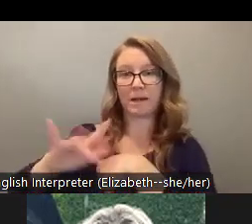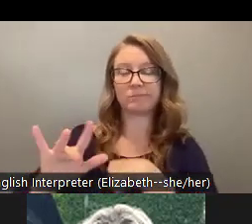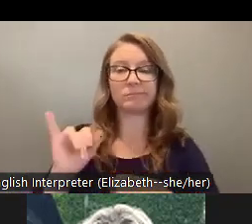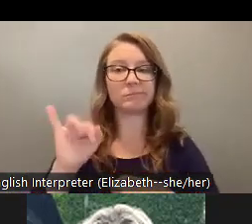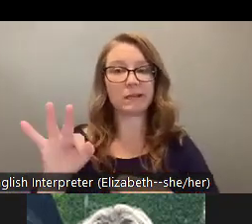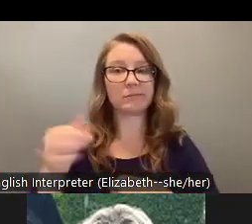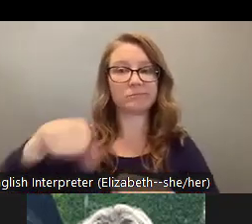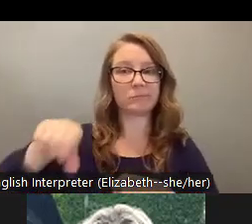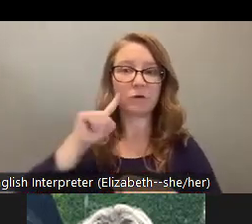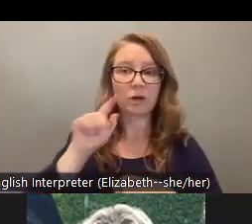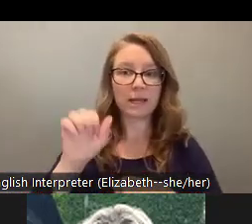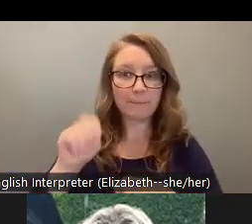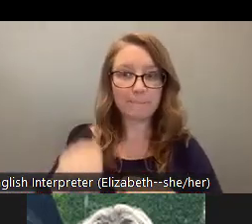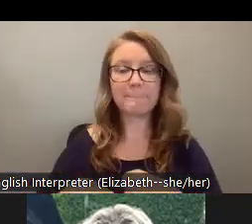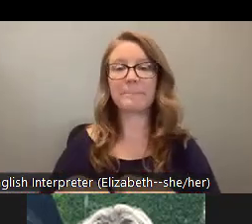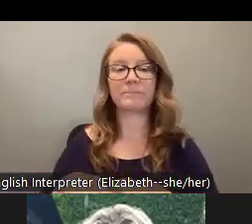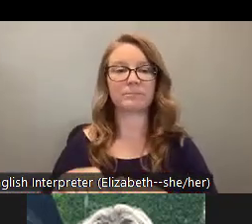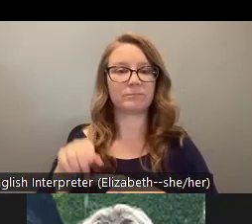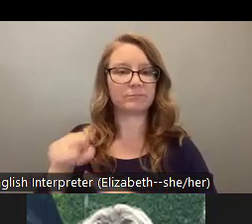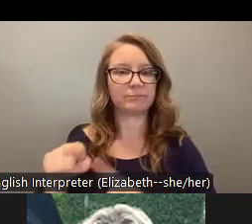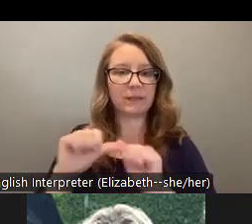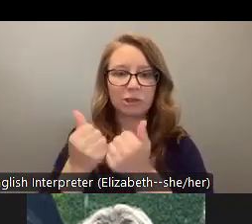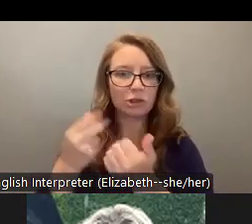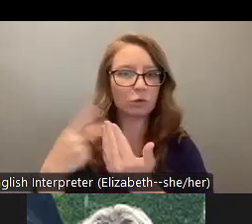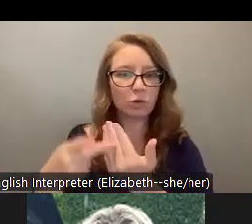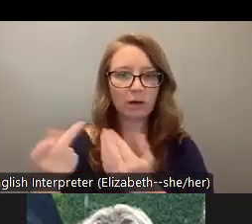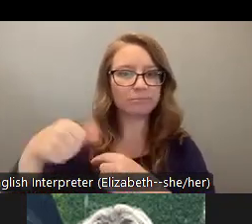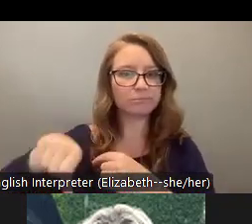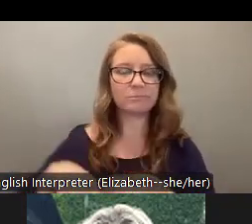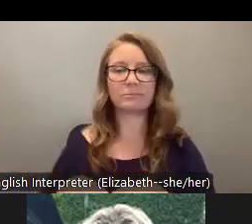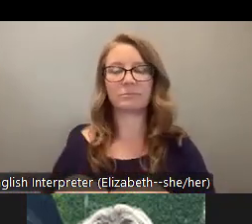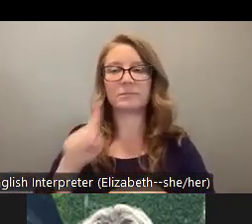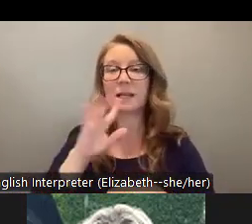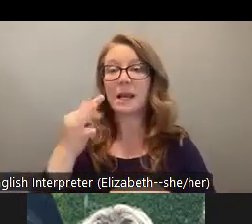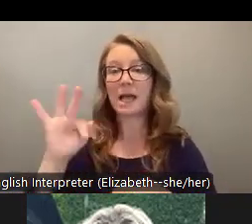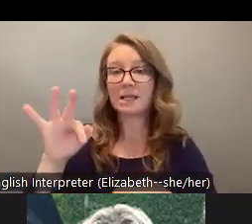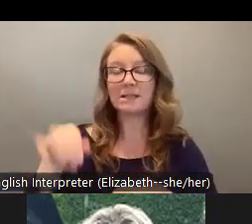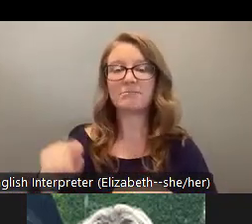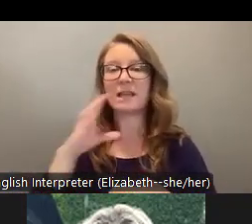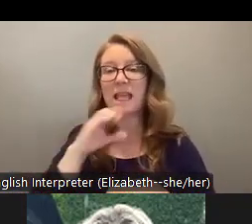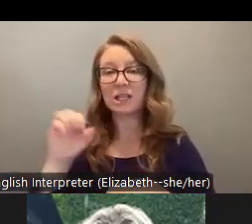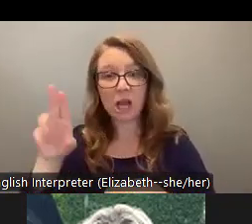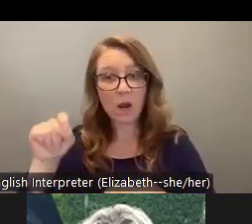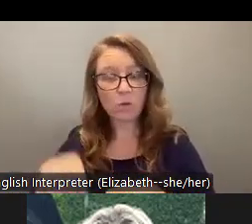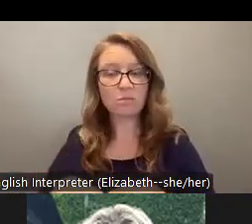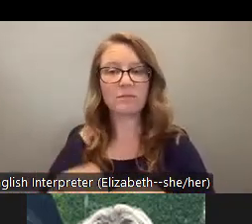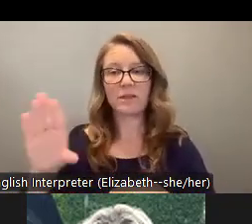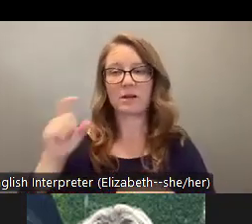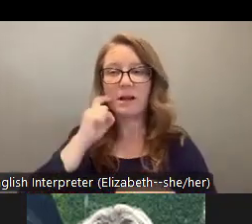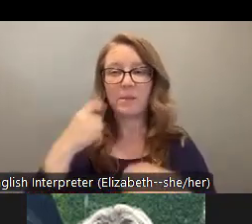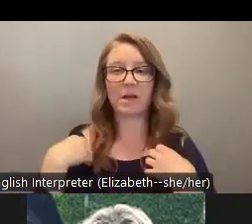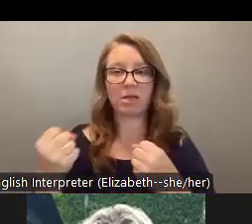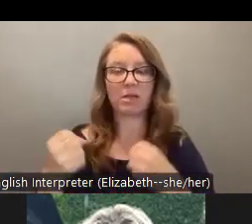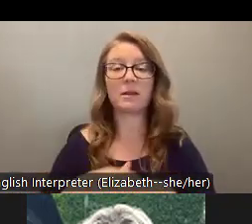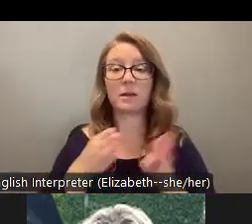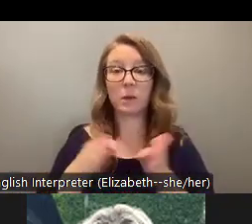AEM, denied for not completing their renewal for the APC program, children who are turning 19 years old and aging out of their Apple Health for Kids, and individuals